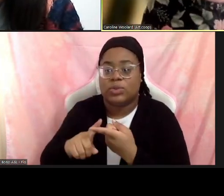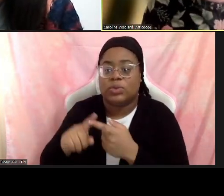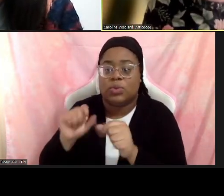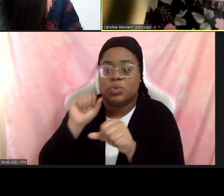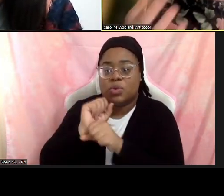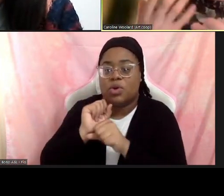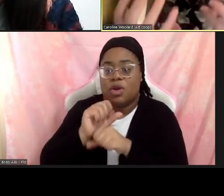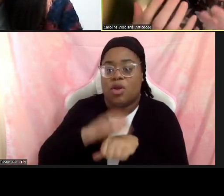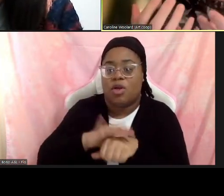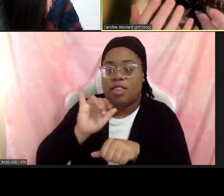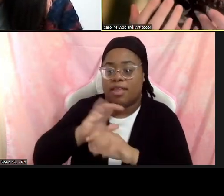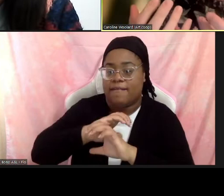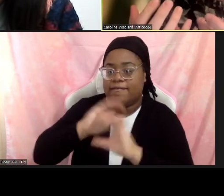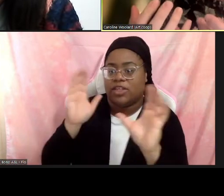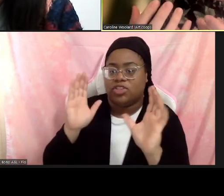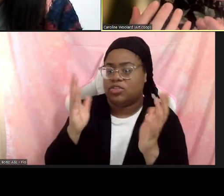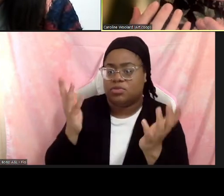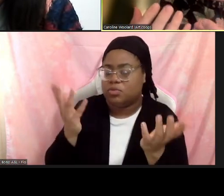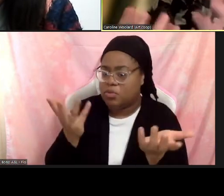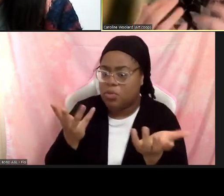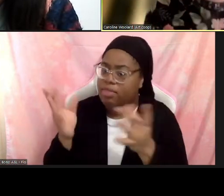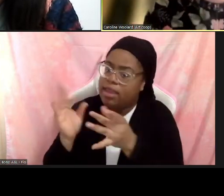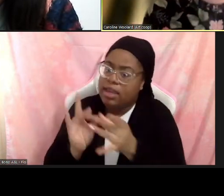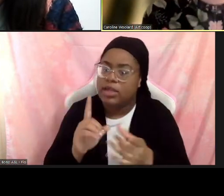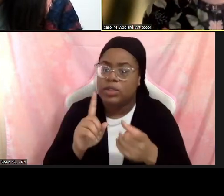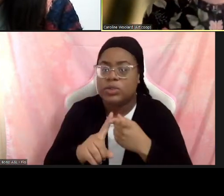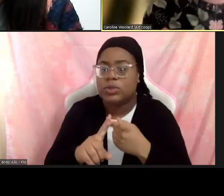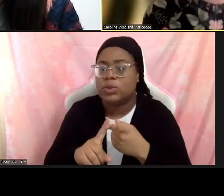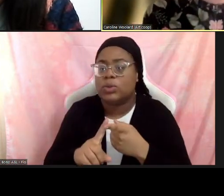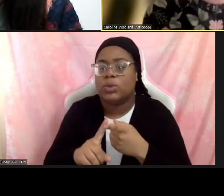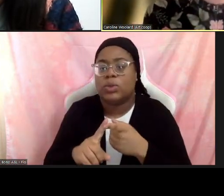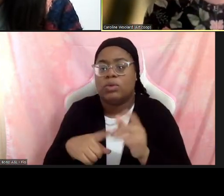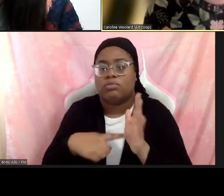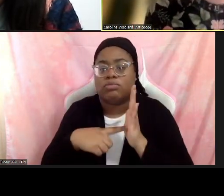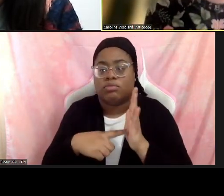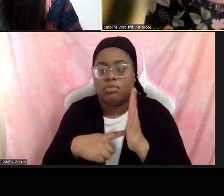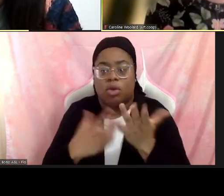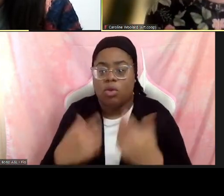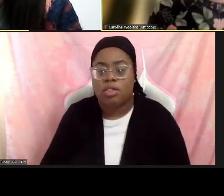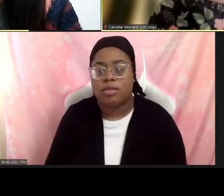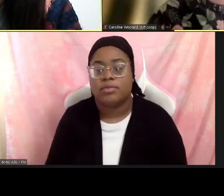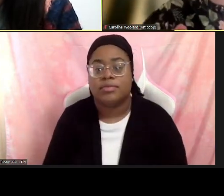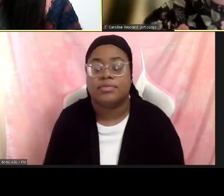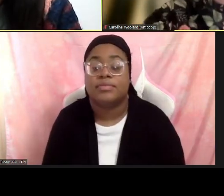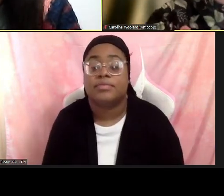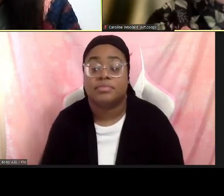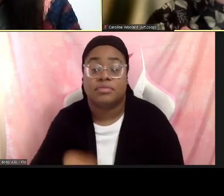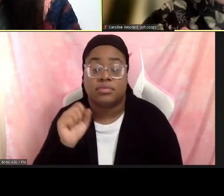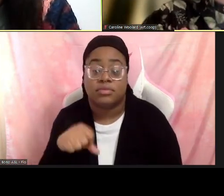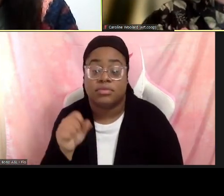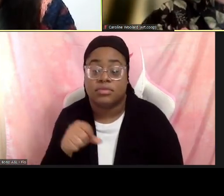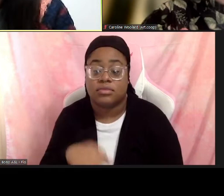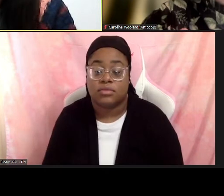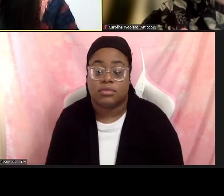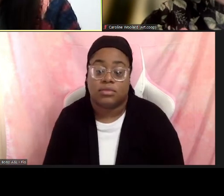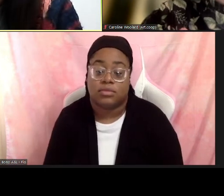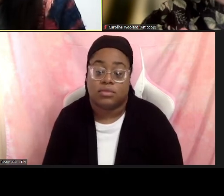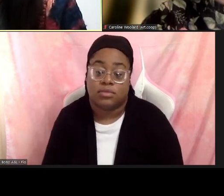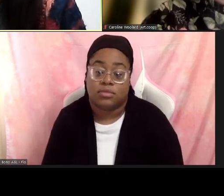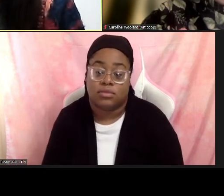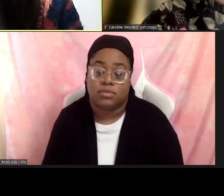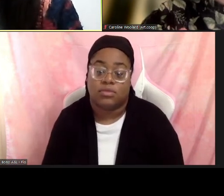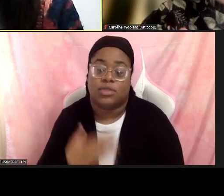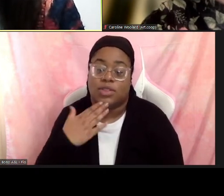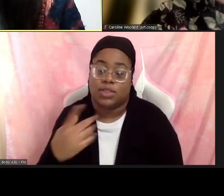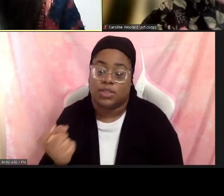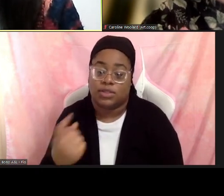that vision? How does that connect to the cooperative model itself? Mm-hmm. Yeah, this is a very good